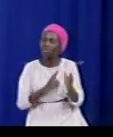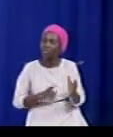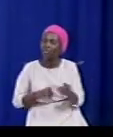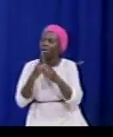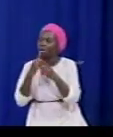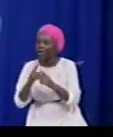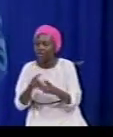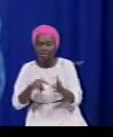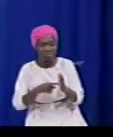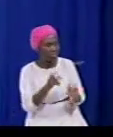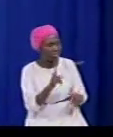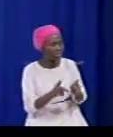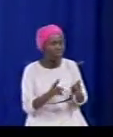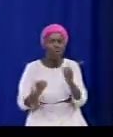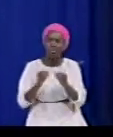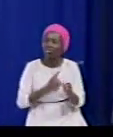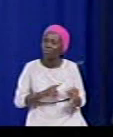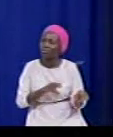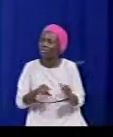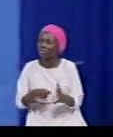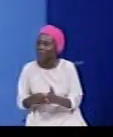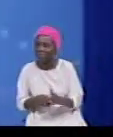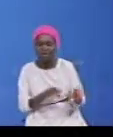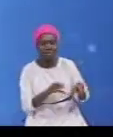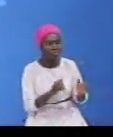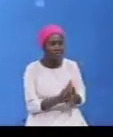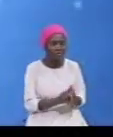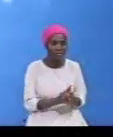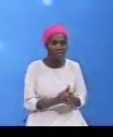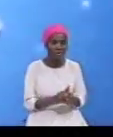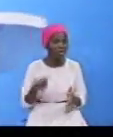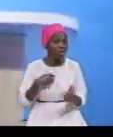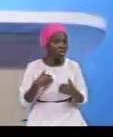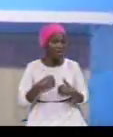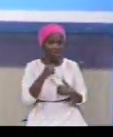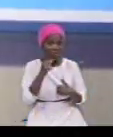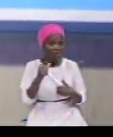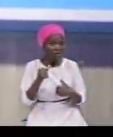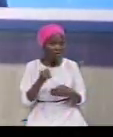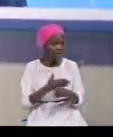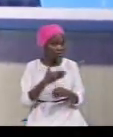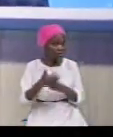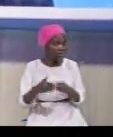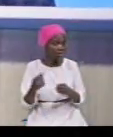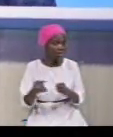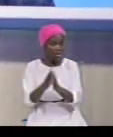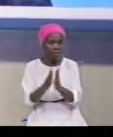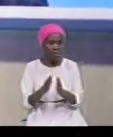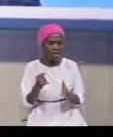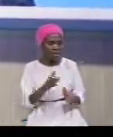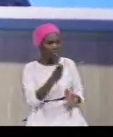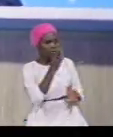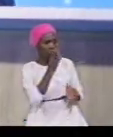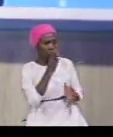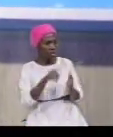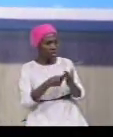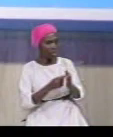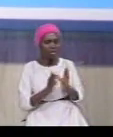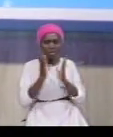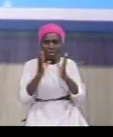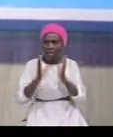Oh Lord, do this. Oh Lord, do that. We had not even finished the prayer. The mother started